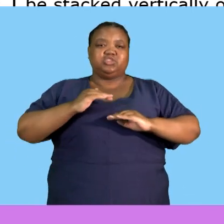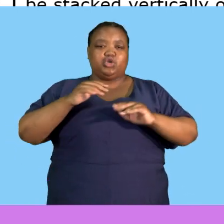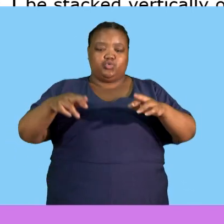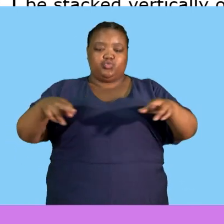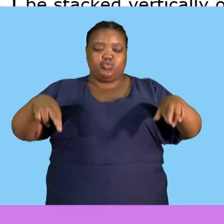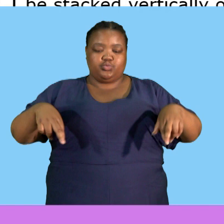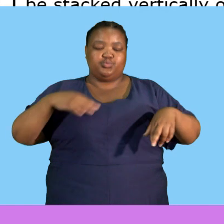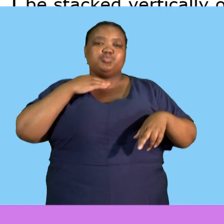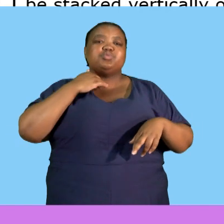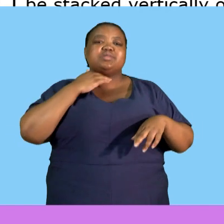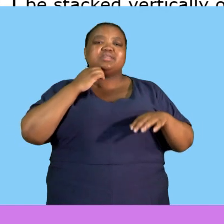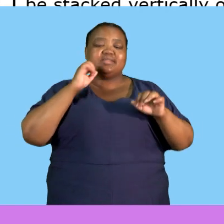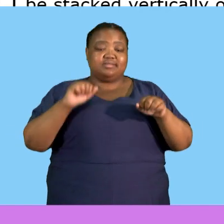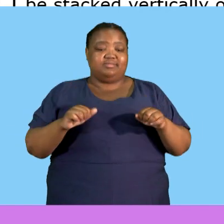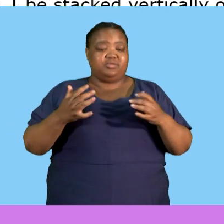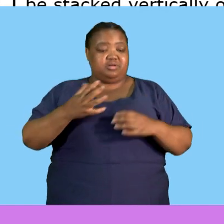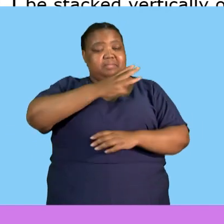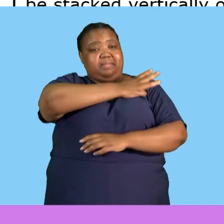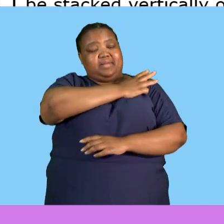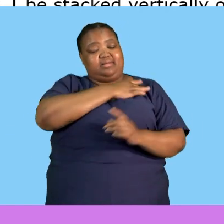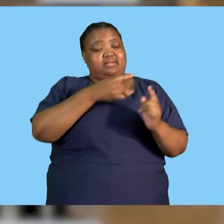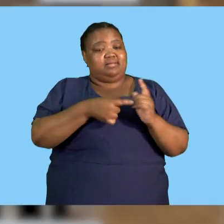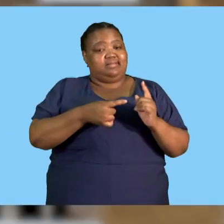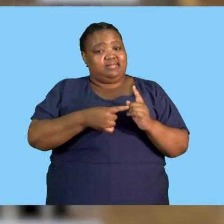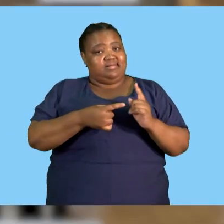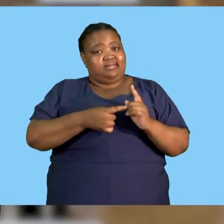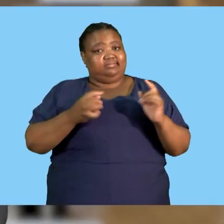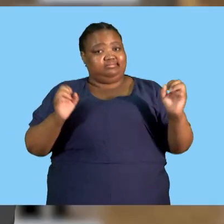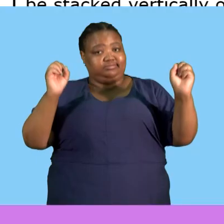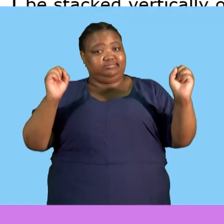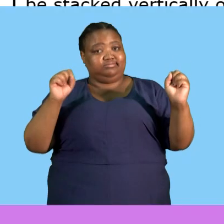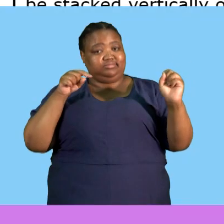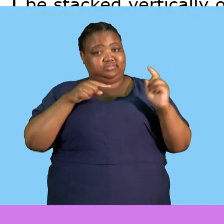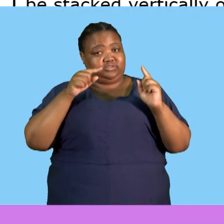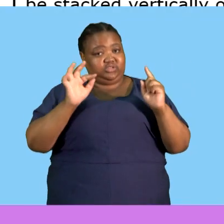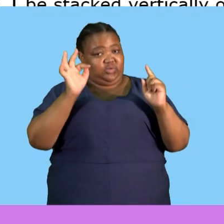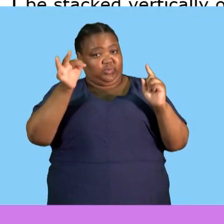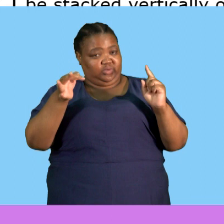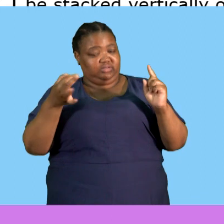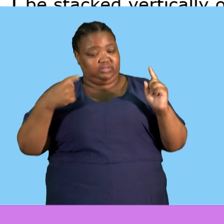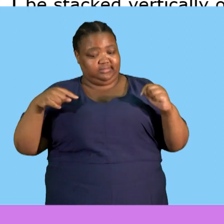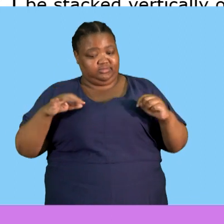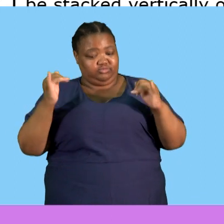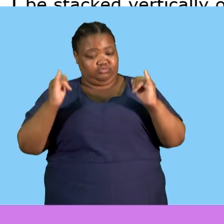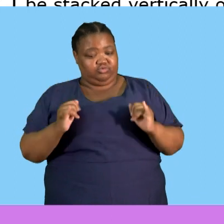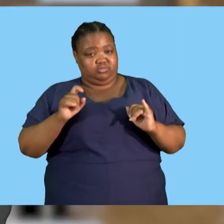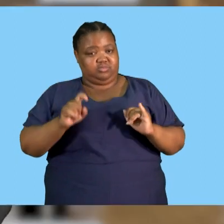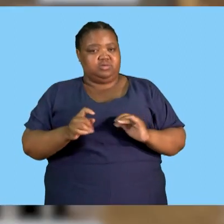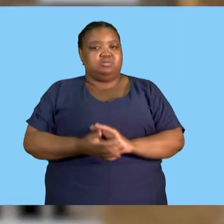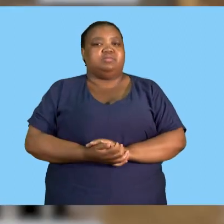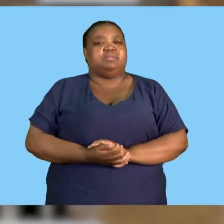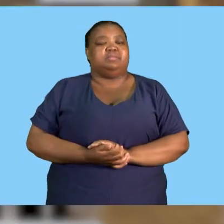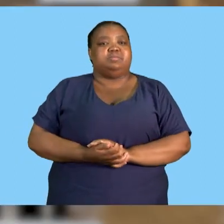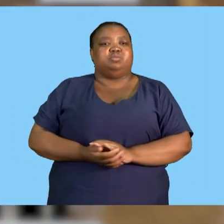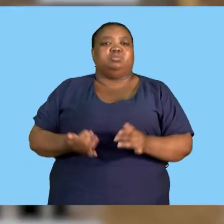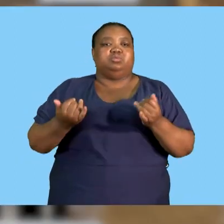this claim, okay, whether the statement made by the manager is correct, by showing all our calculations. Now